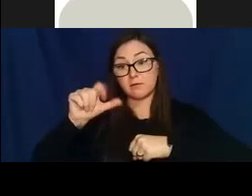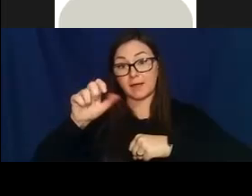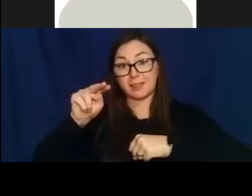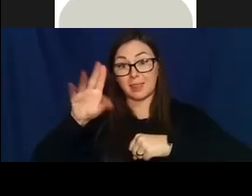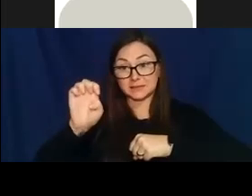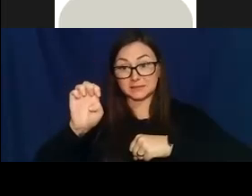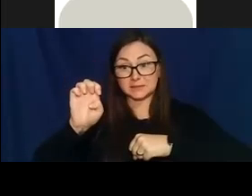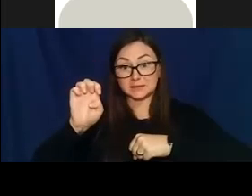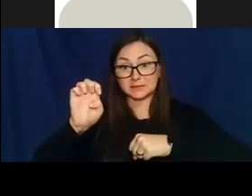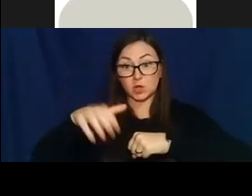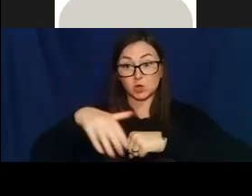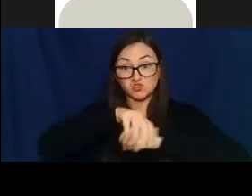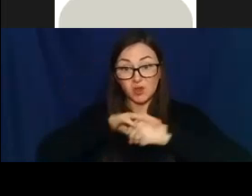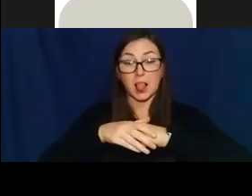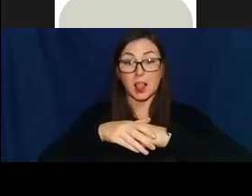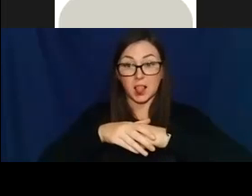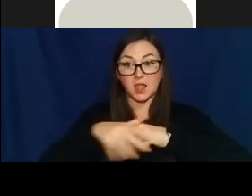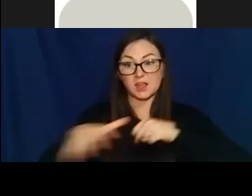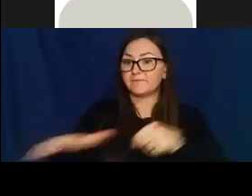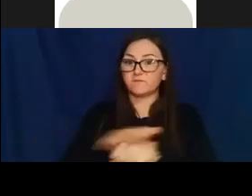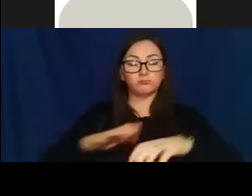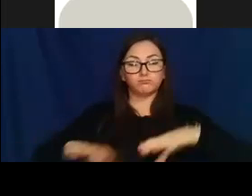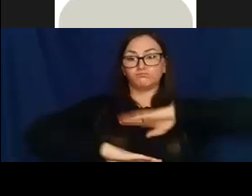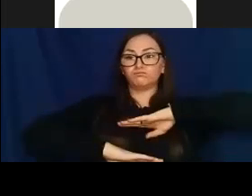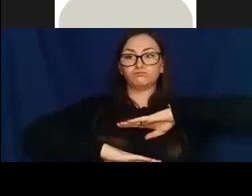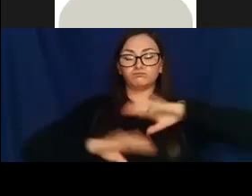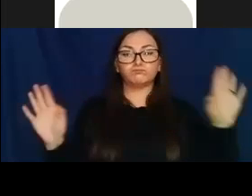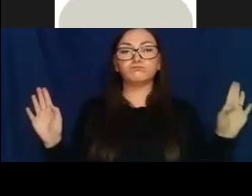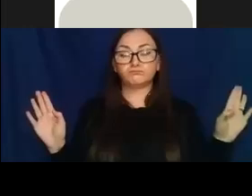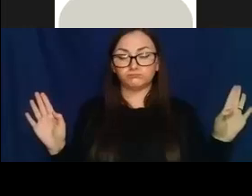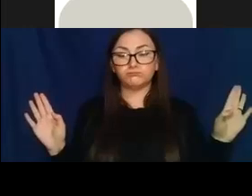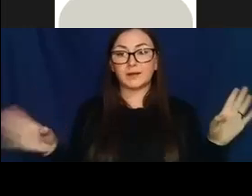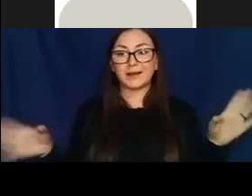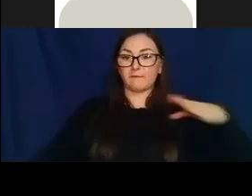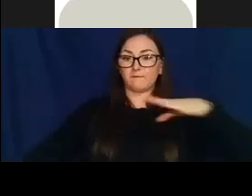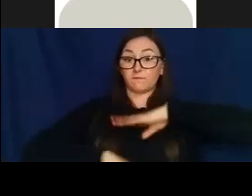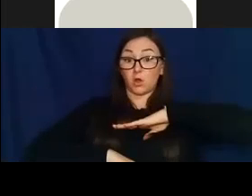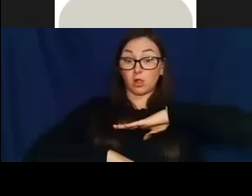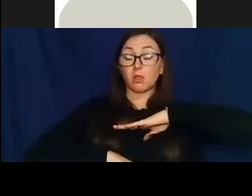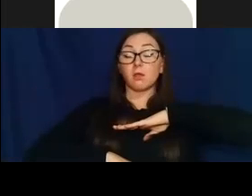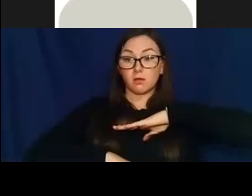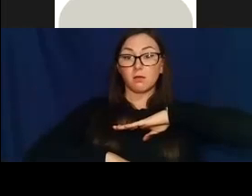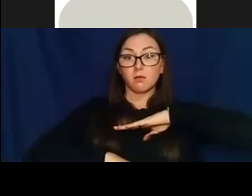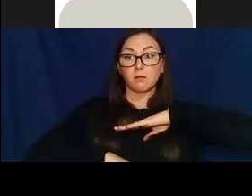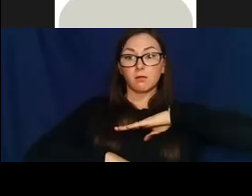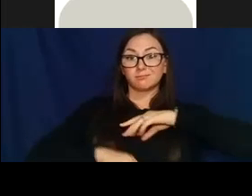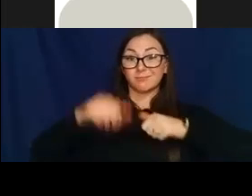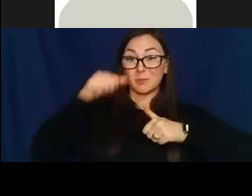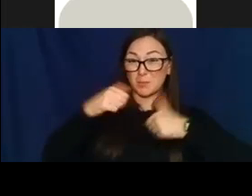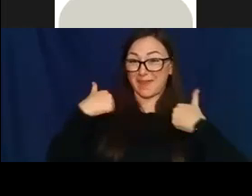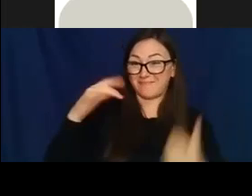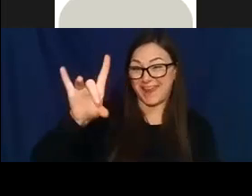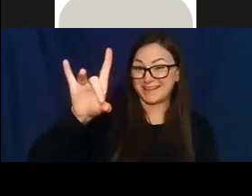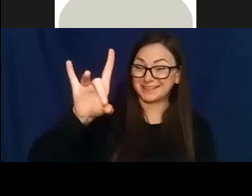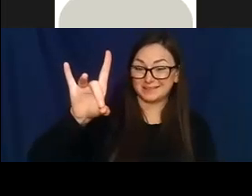electron, they're full. And they're actually full with this magic number that 8. That is, there's